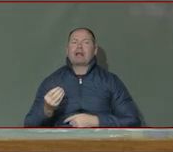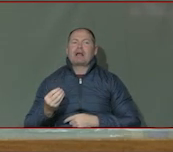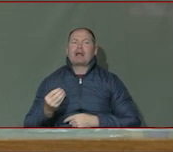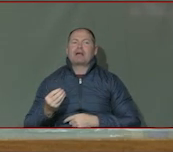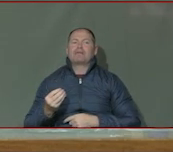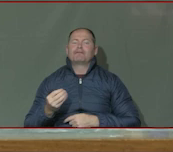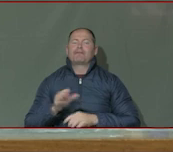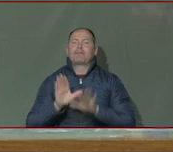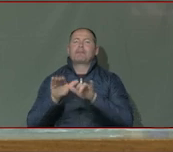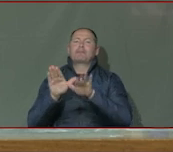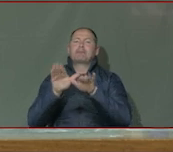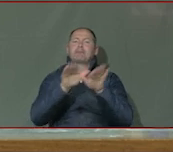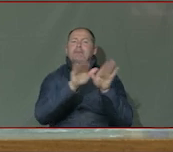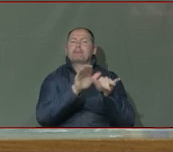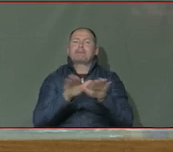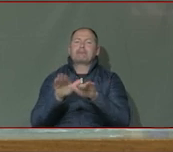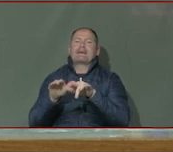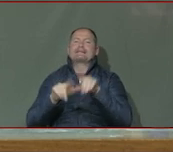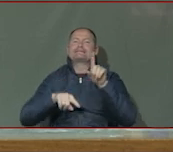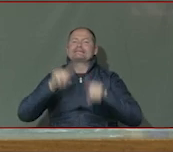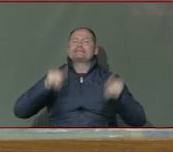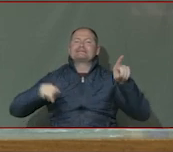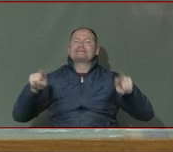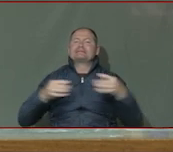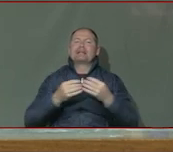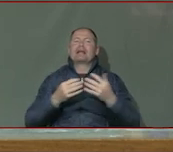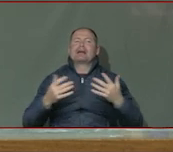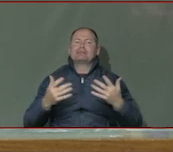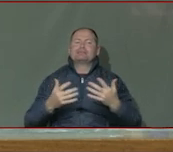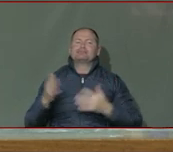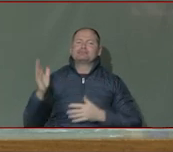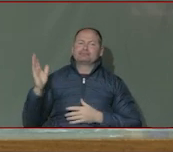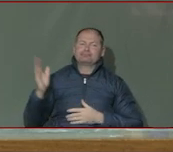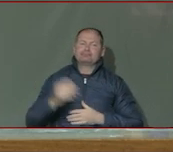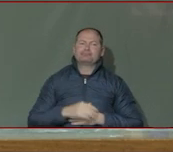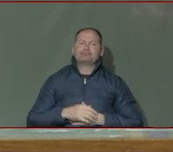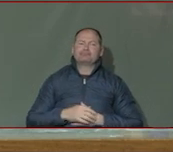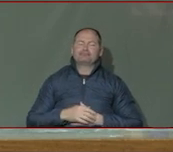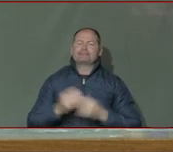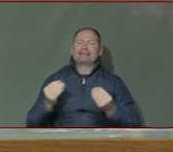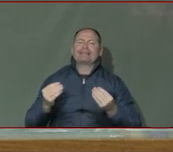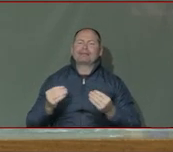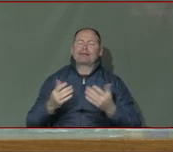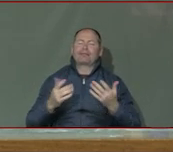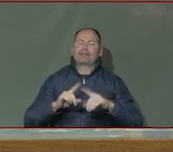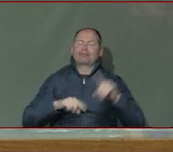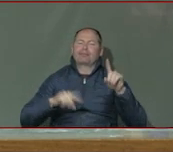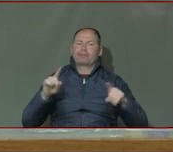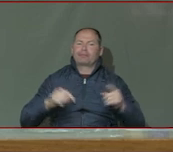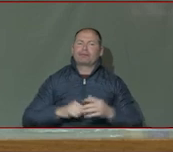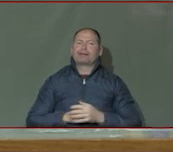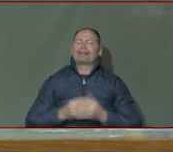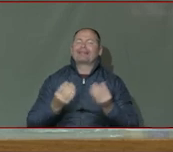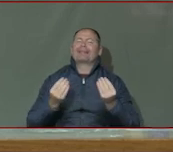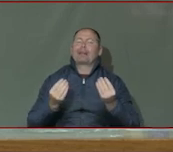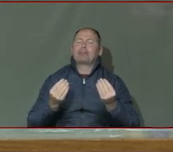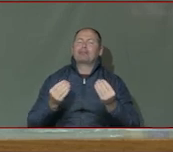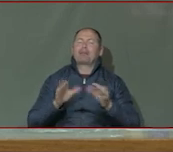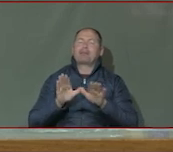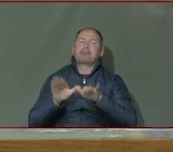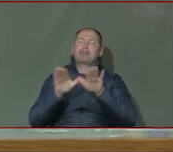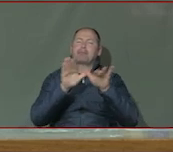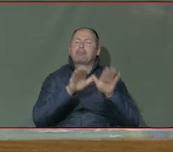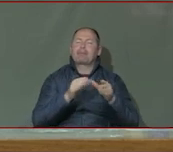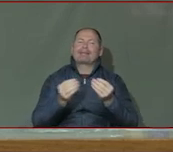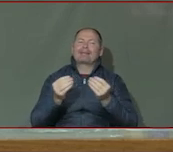number of birds, of certain species of birds, certain kind. That's a number of birds we have.